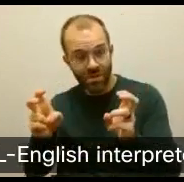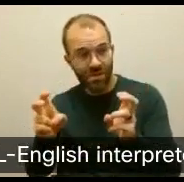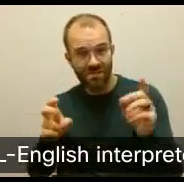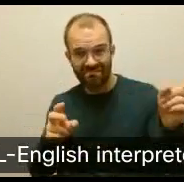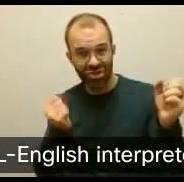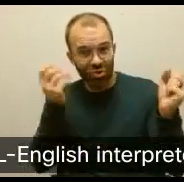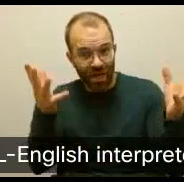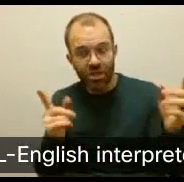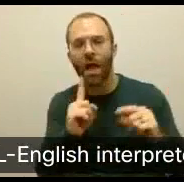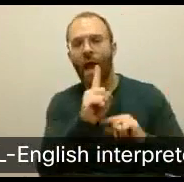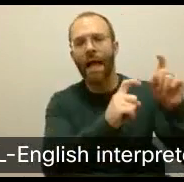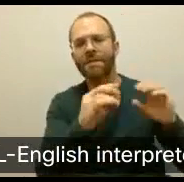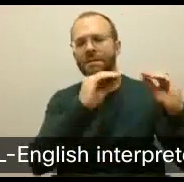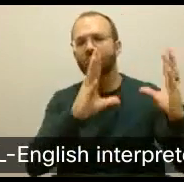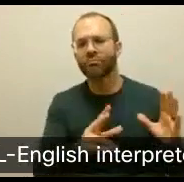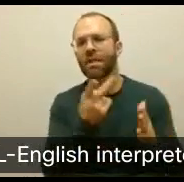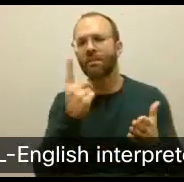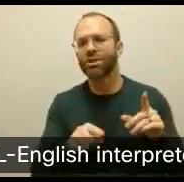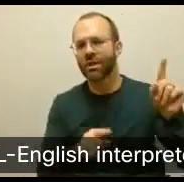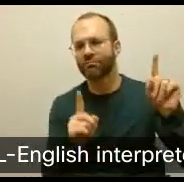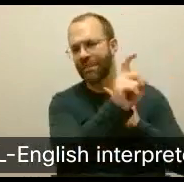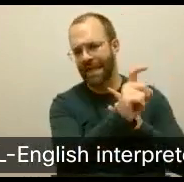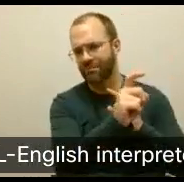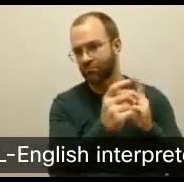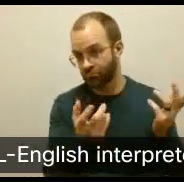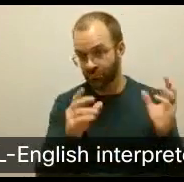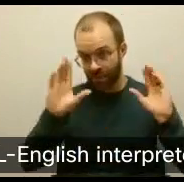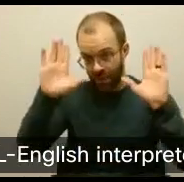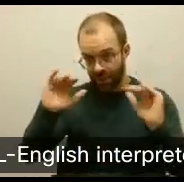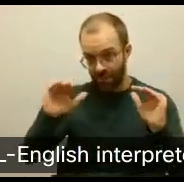your assignments. So always double check with your instructor on their expectations.